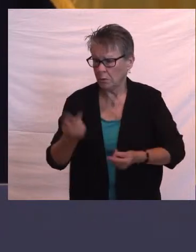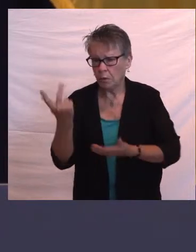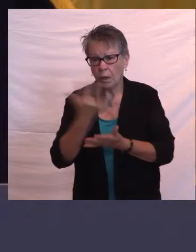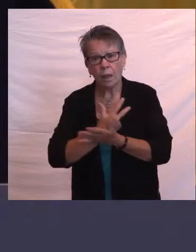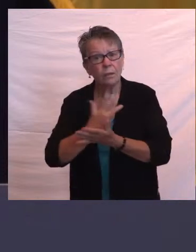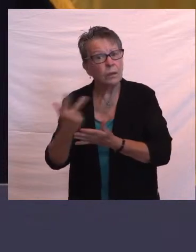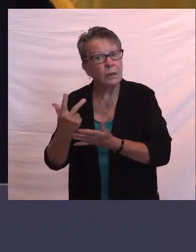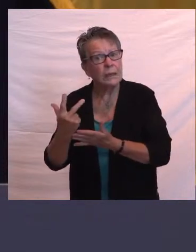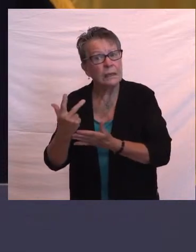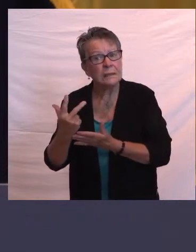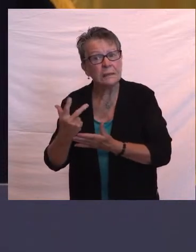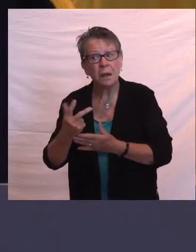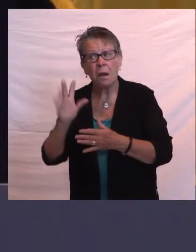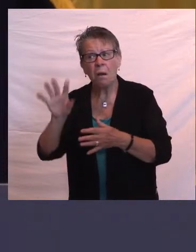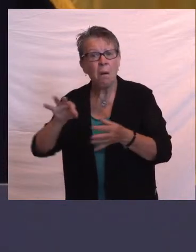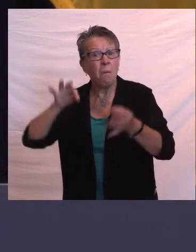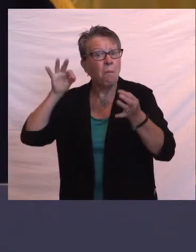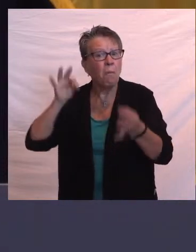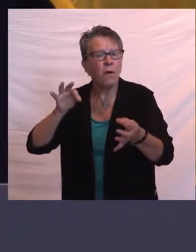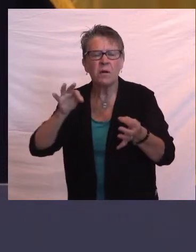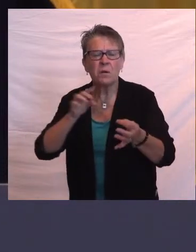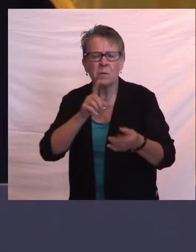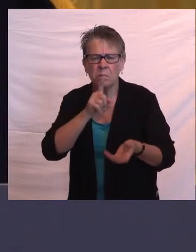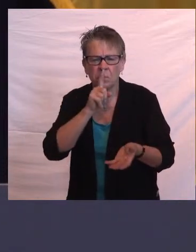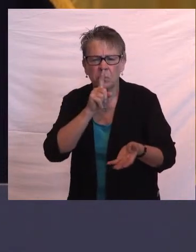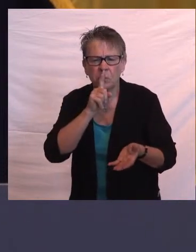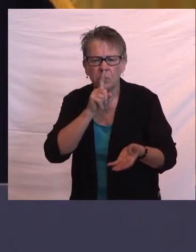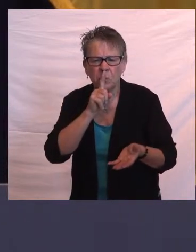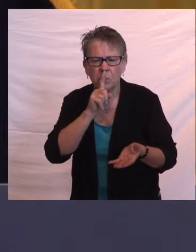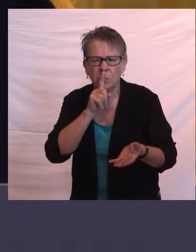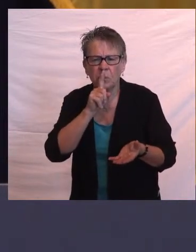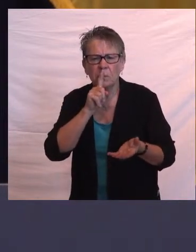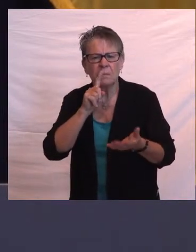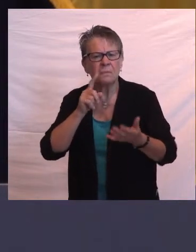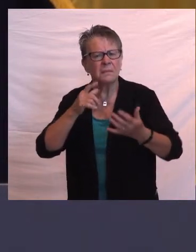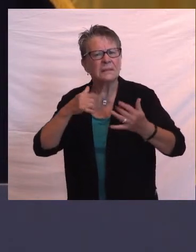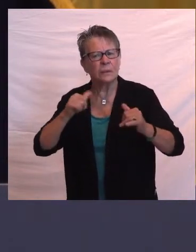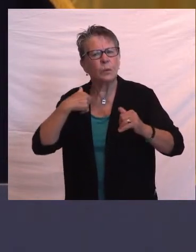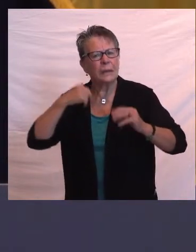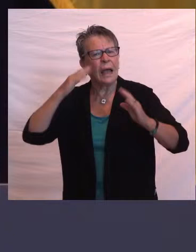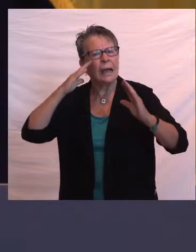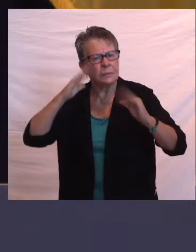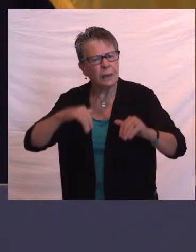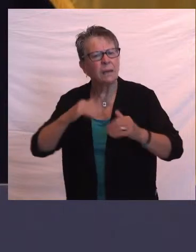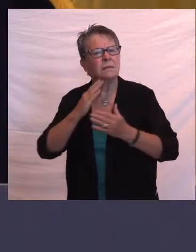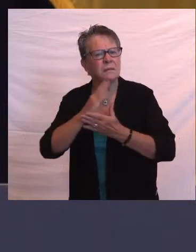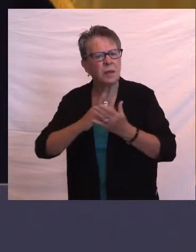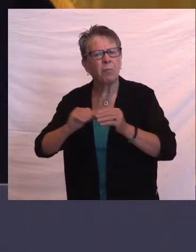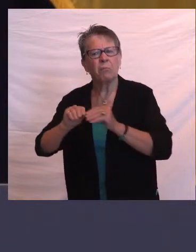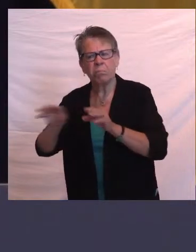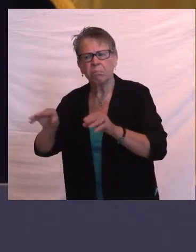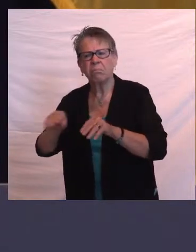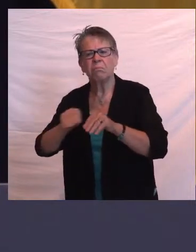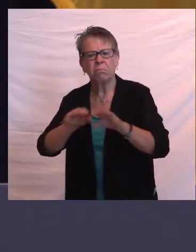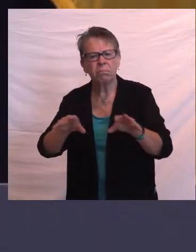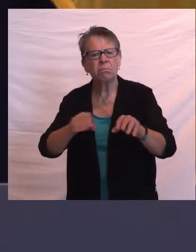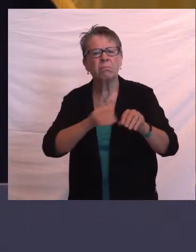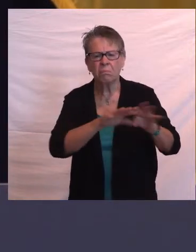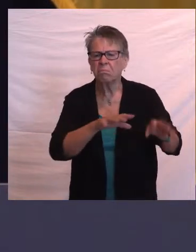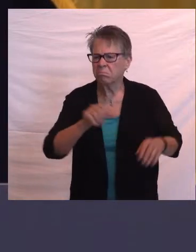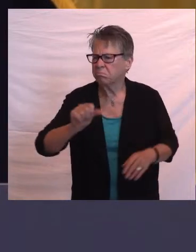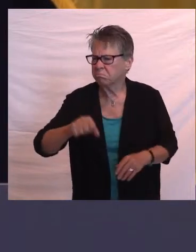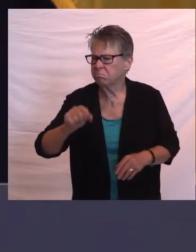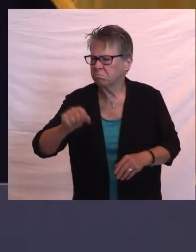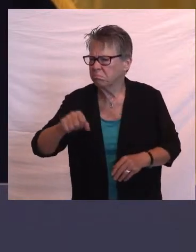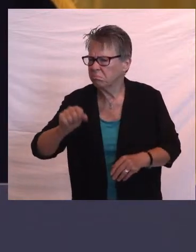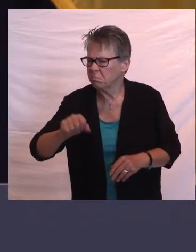foolproof in the sense that we've got outbreaks, but we knew that would be the case. But I think we're comfortable with where we are. Is that fair to say? Okay. Last but